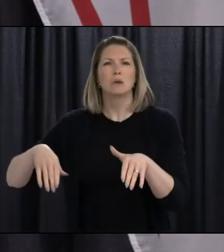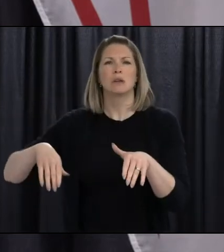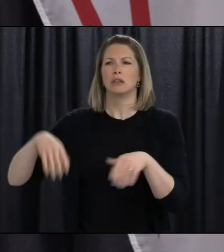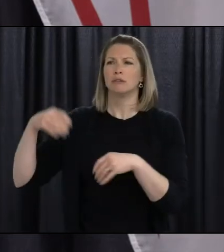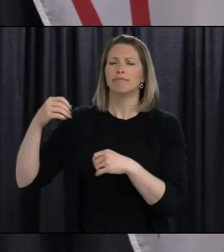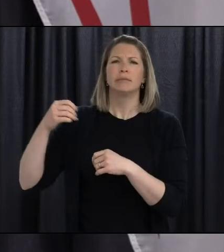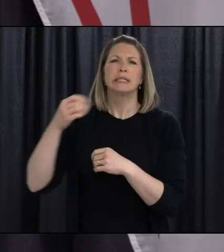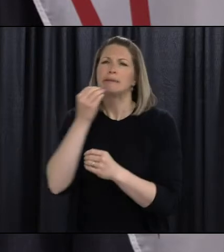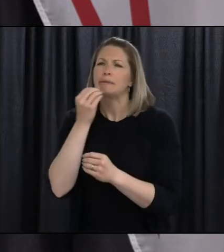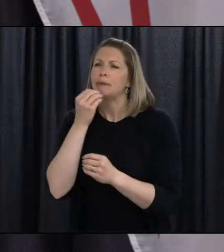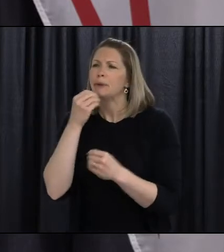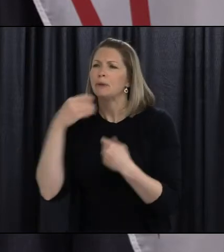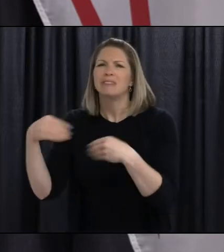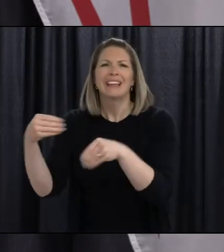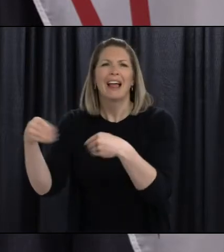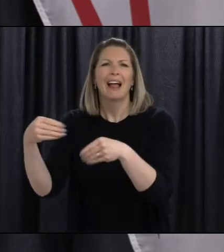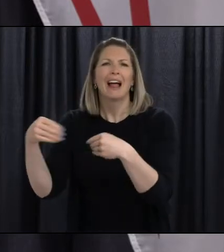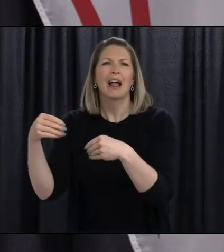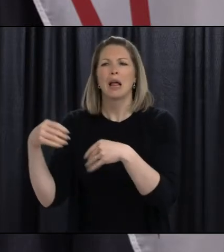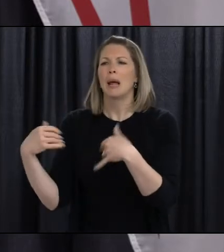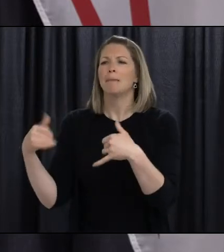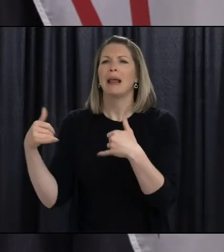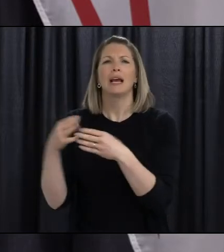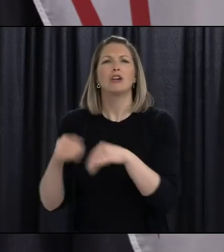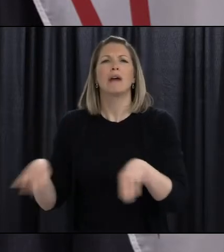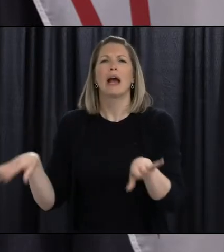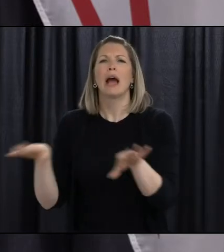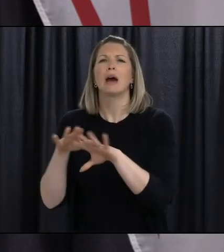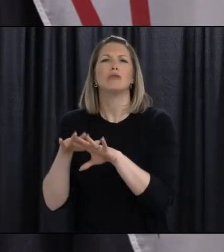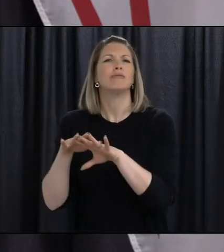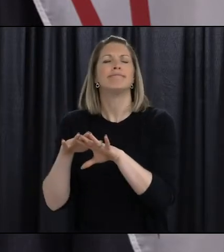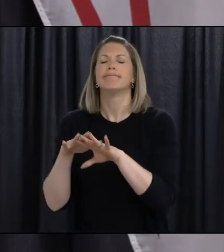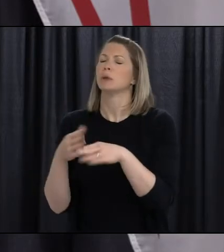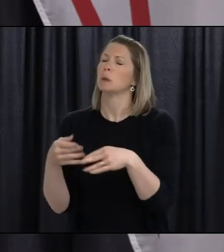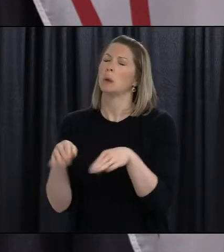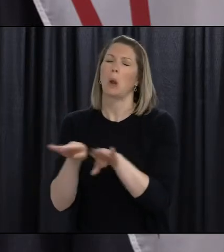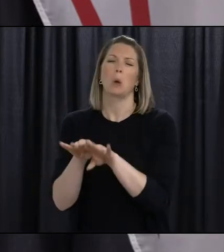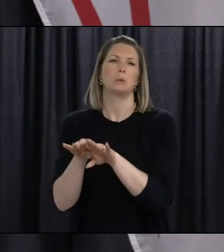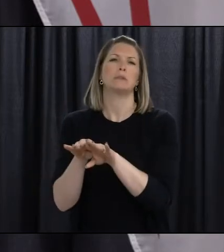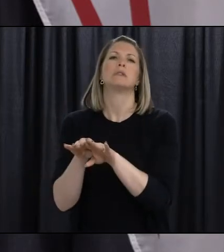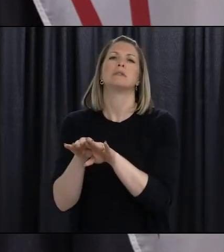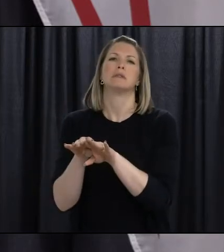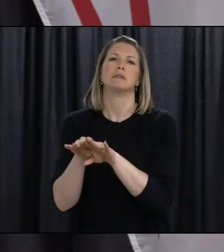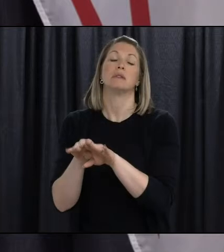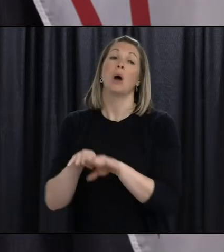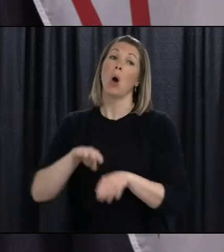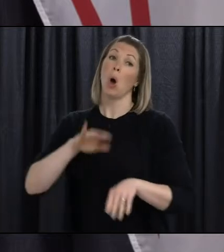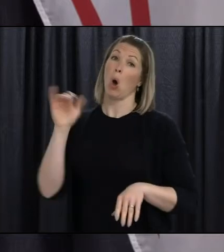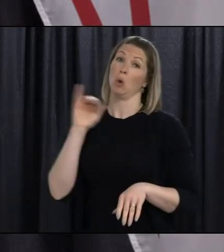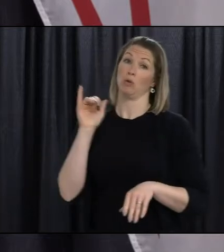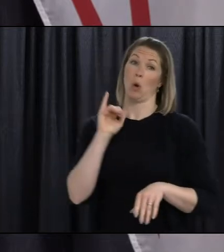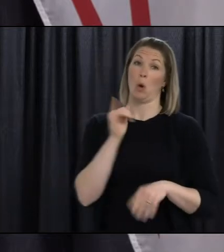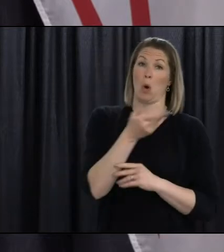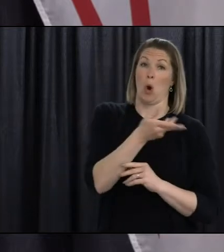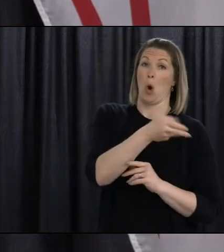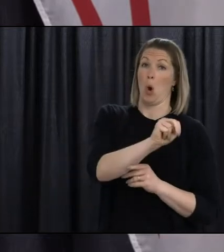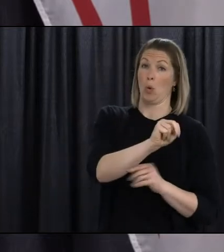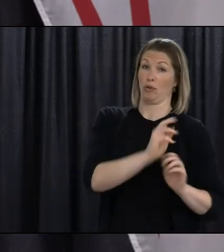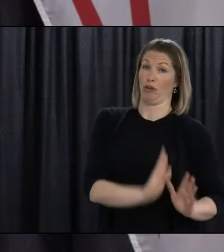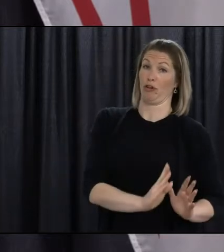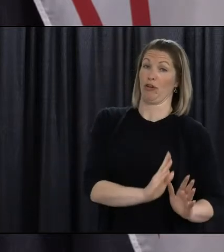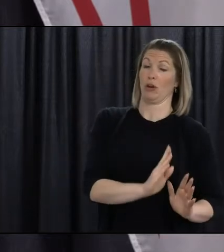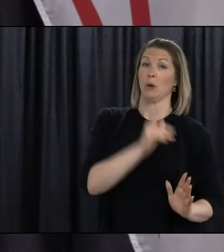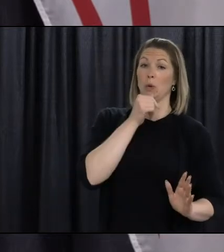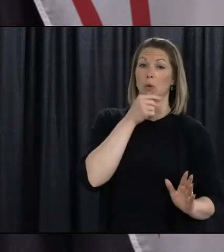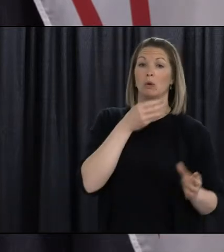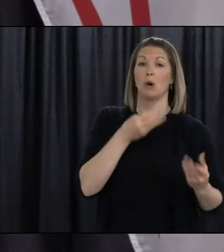closed. Campground owners will also be responsible for developing communications plans to ensure campers are aware of the